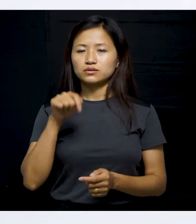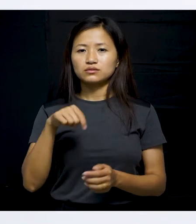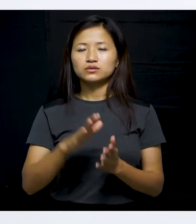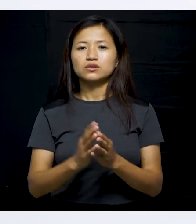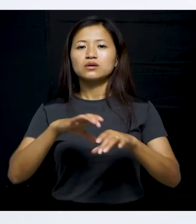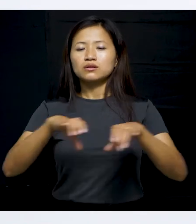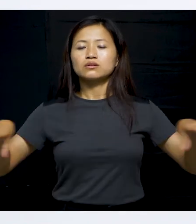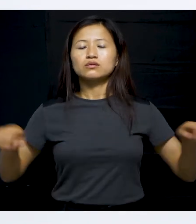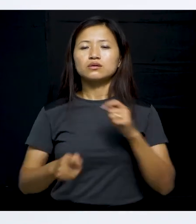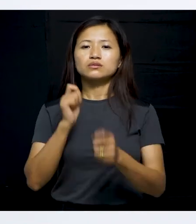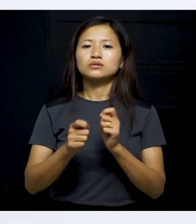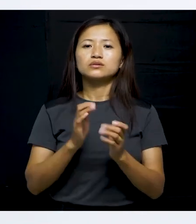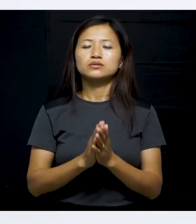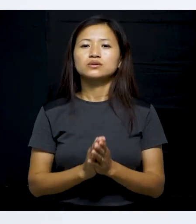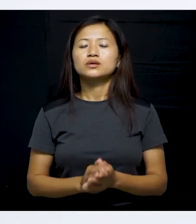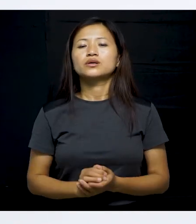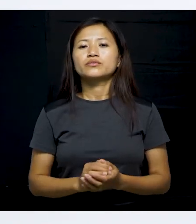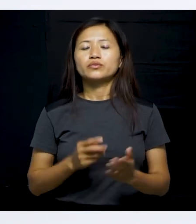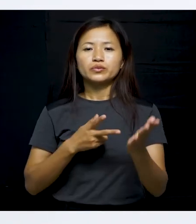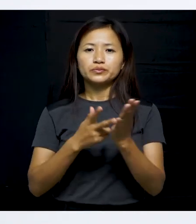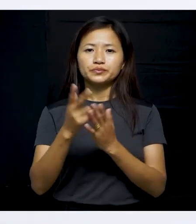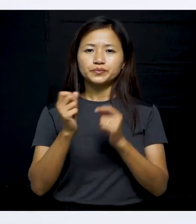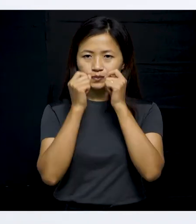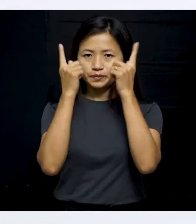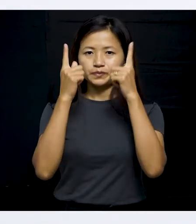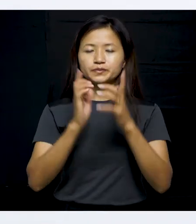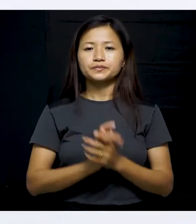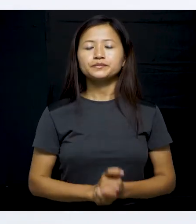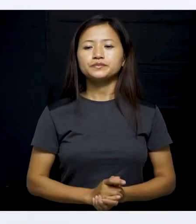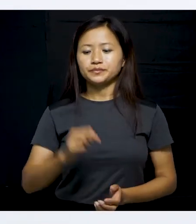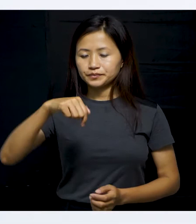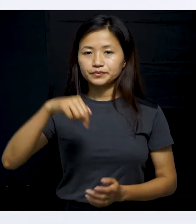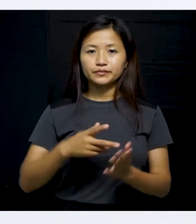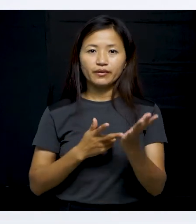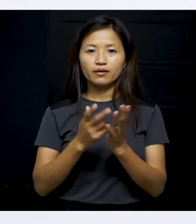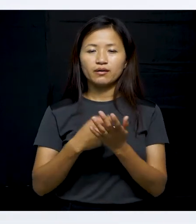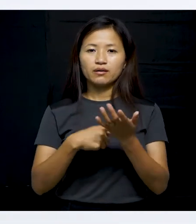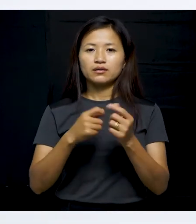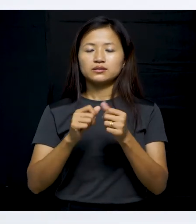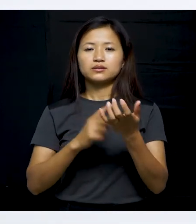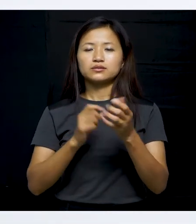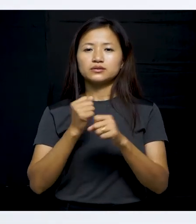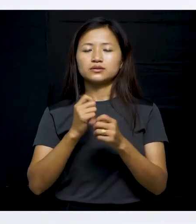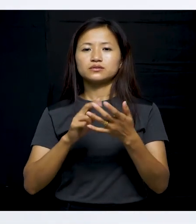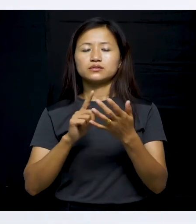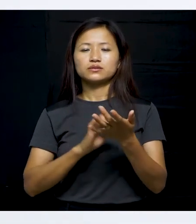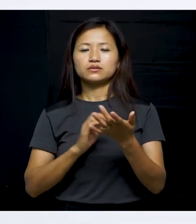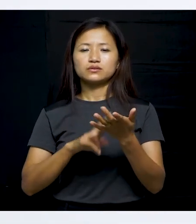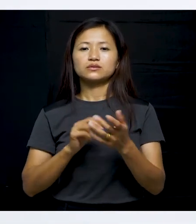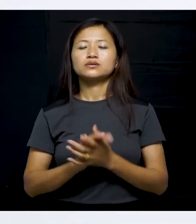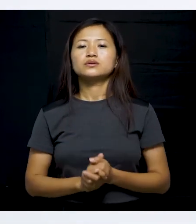are used to alarm and notify the villagers. All right. Then the religion, I've explained to you about the